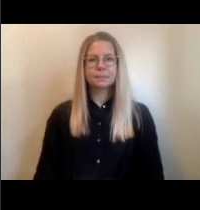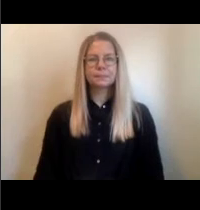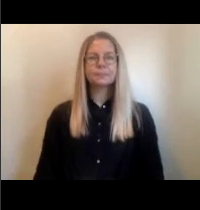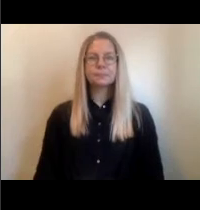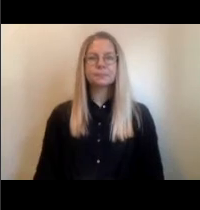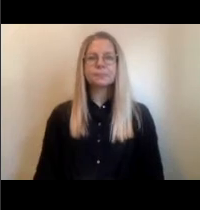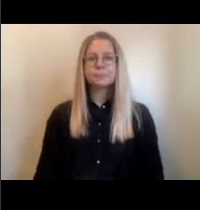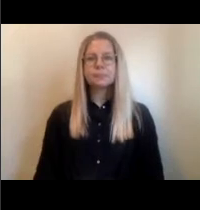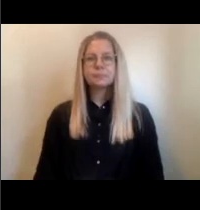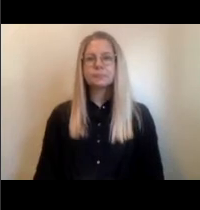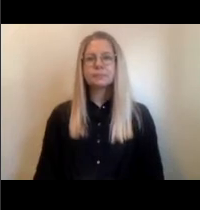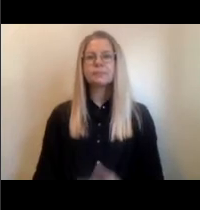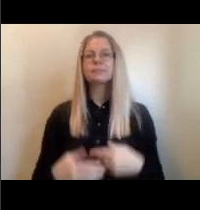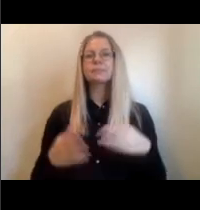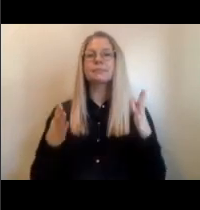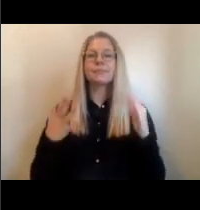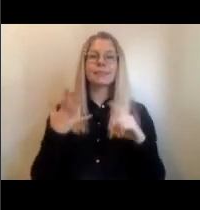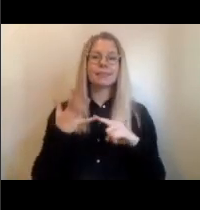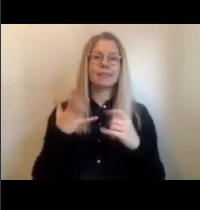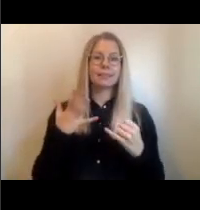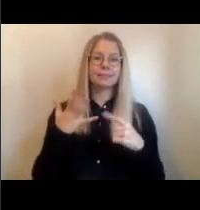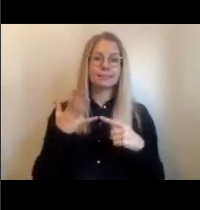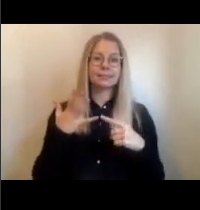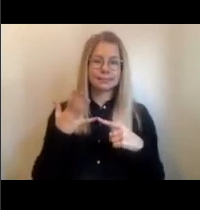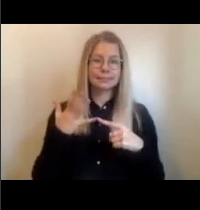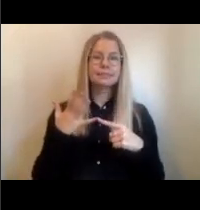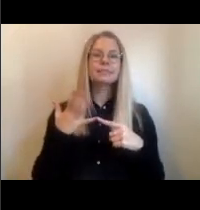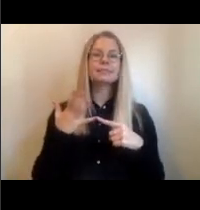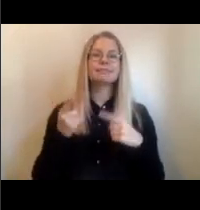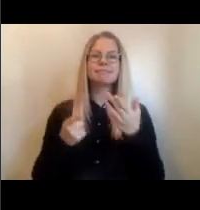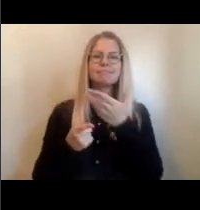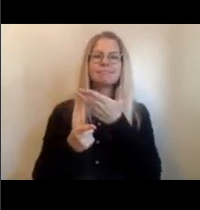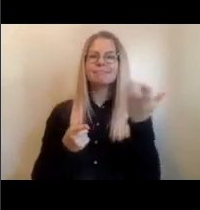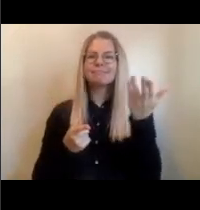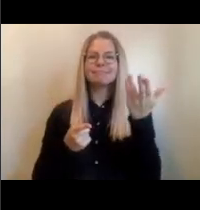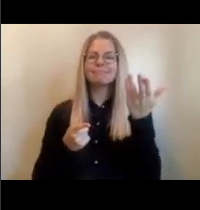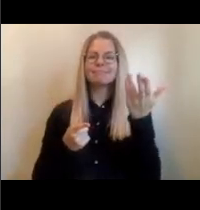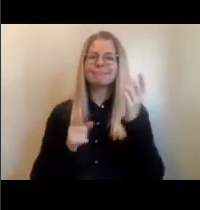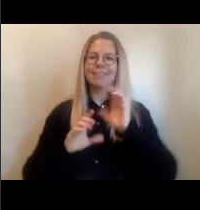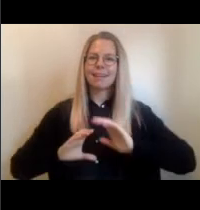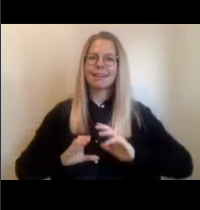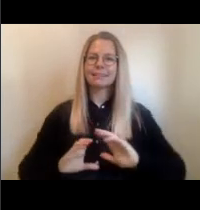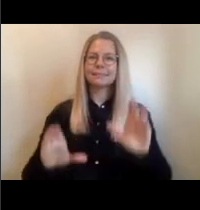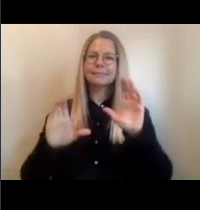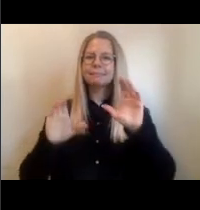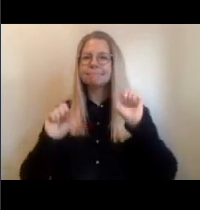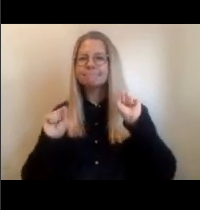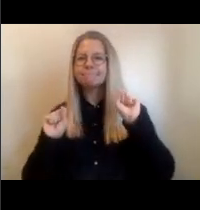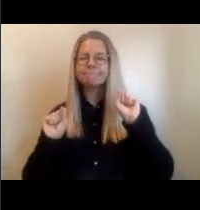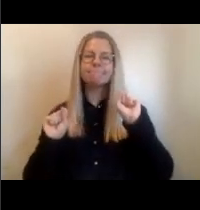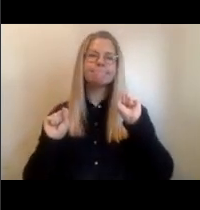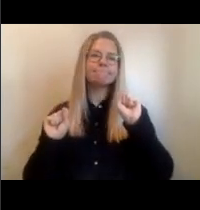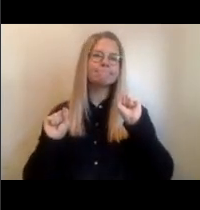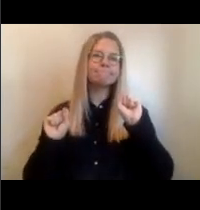And finally, scale of 1 to 10, how would you rate yourself in terms of being physically